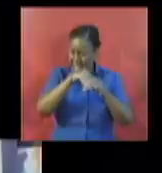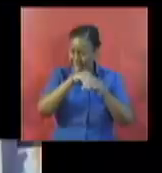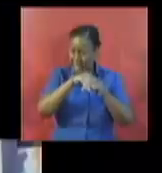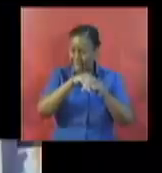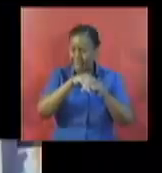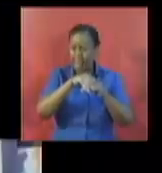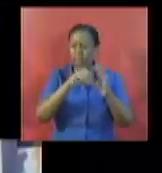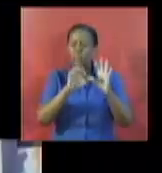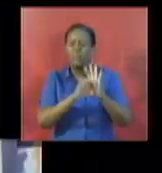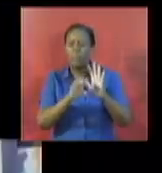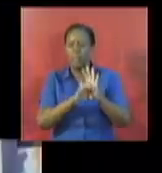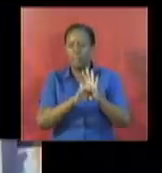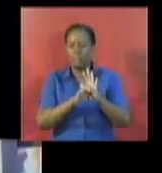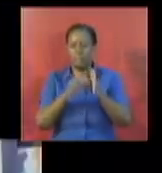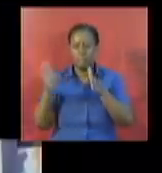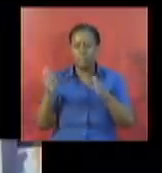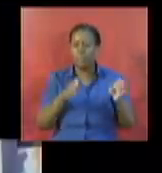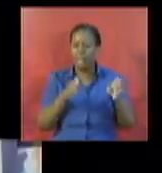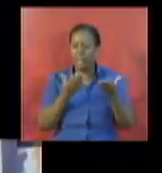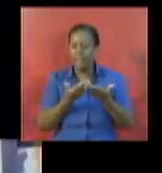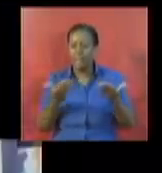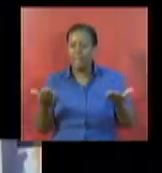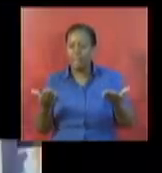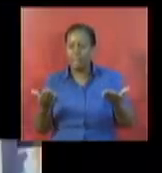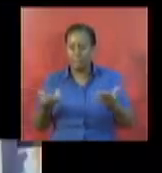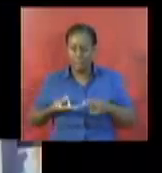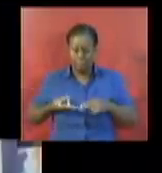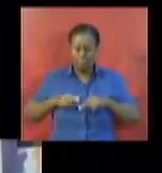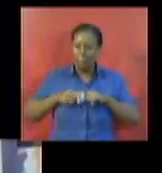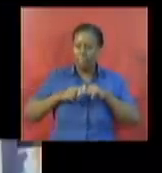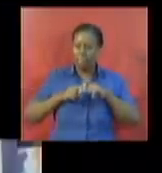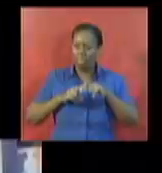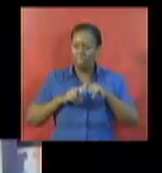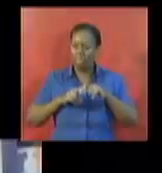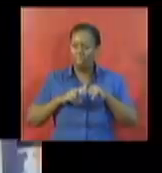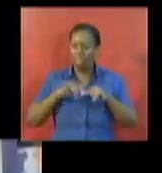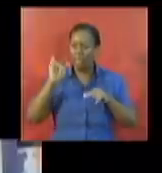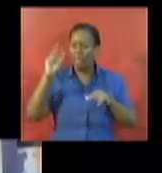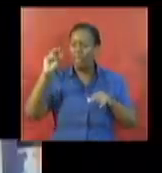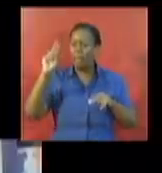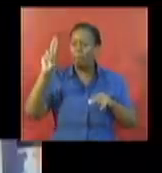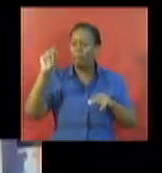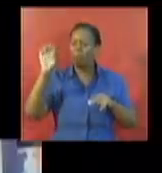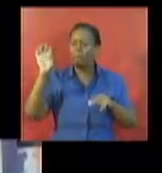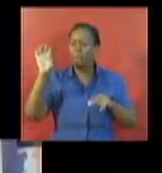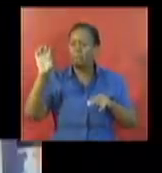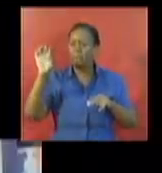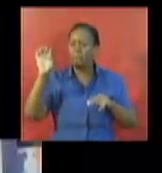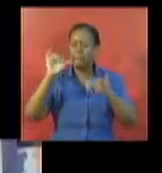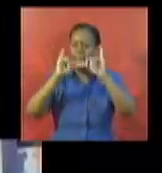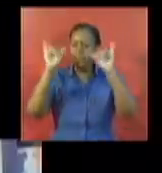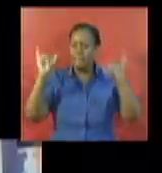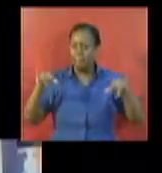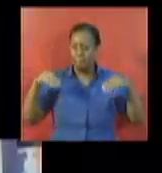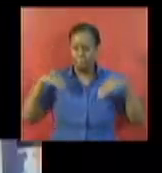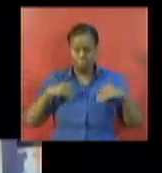systems? And shouldn't we be stressing more on these measures? So in the same way that we say, wash